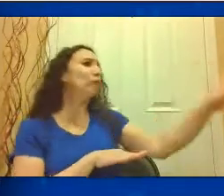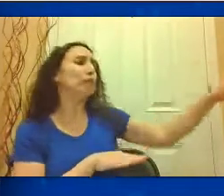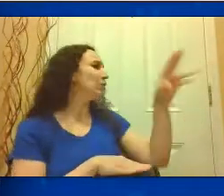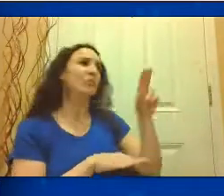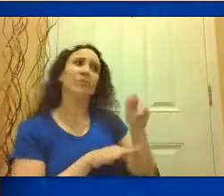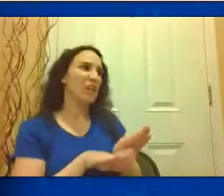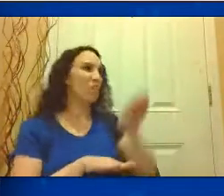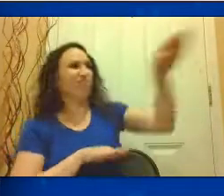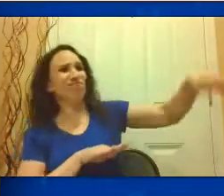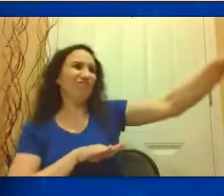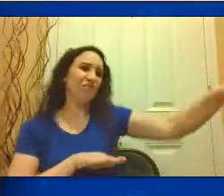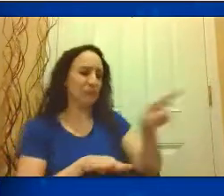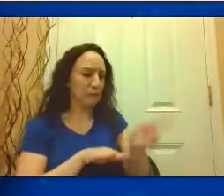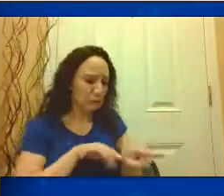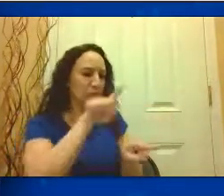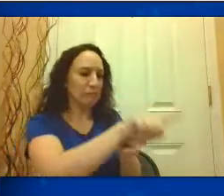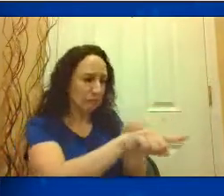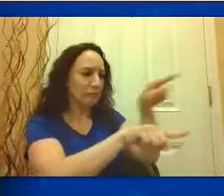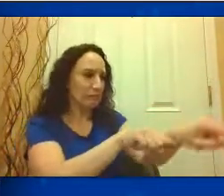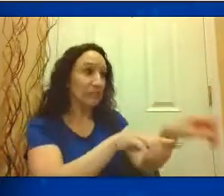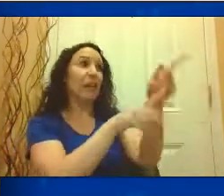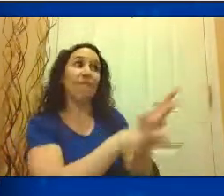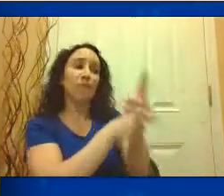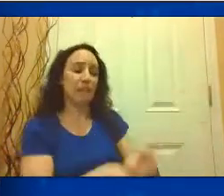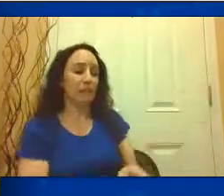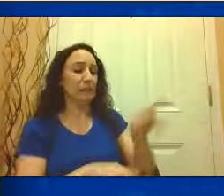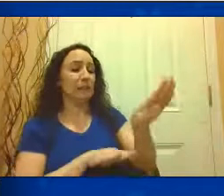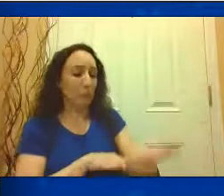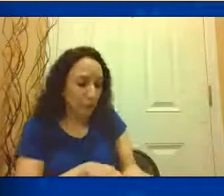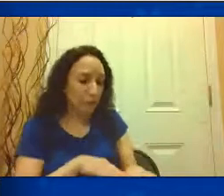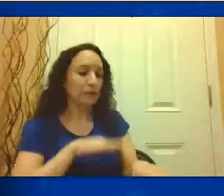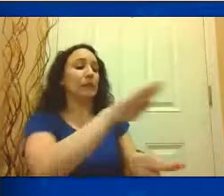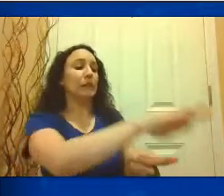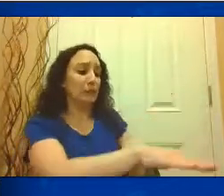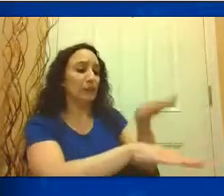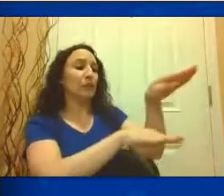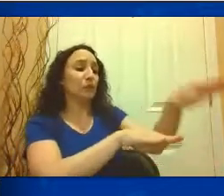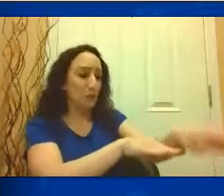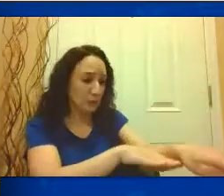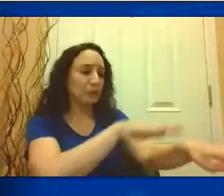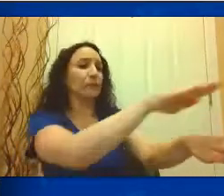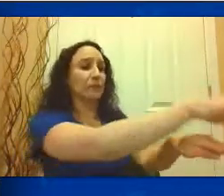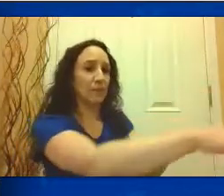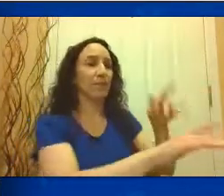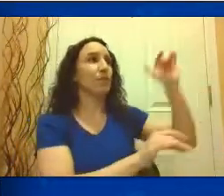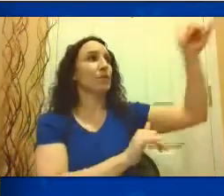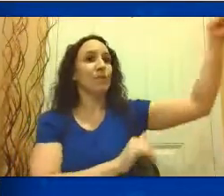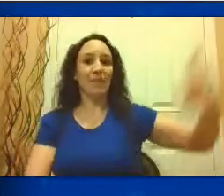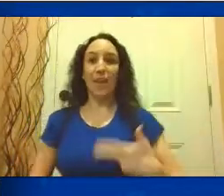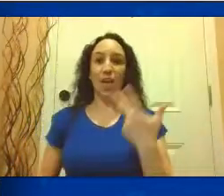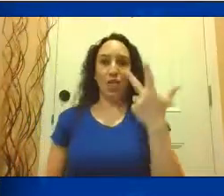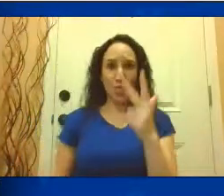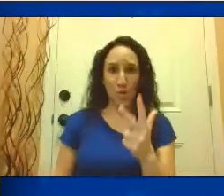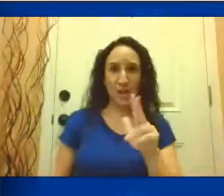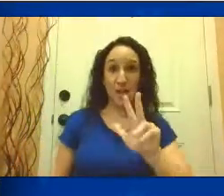line. I know. 2. And that's how the three little pigs